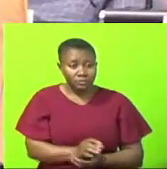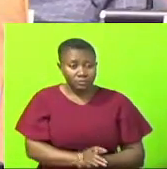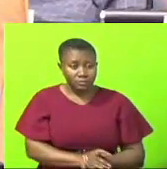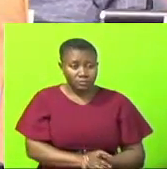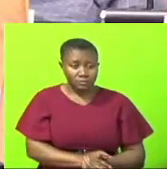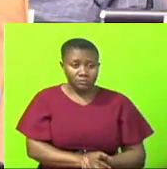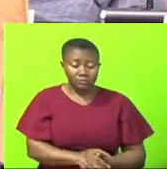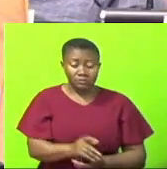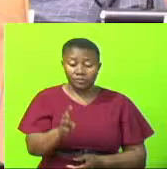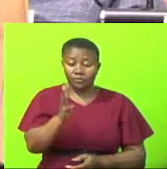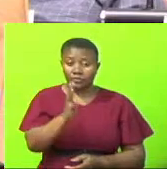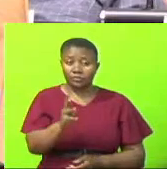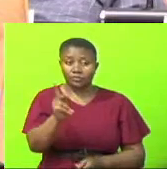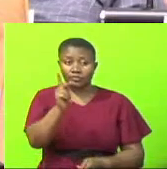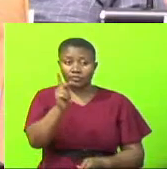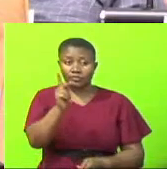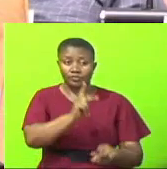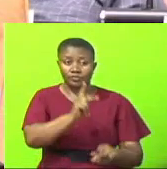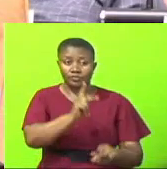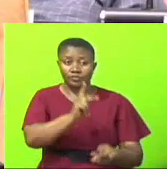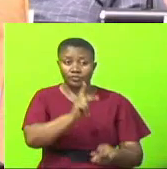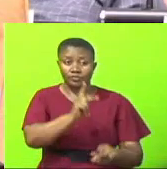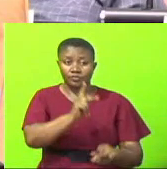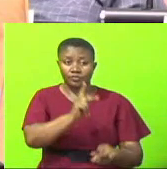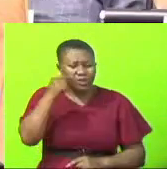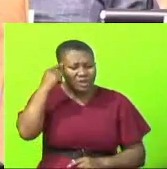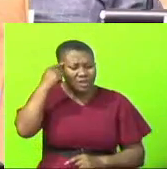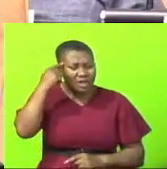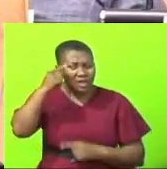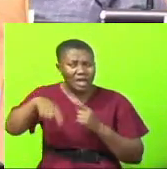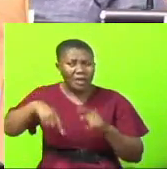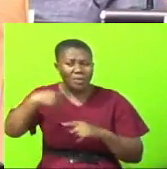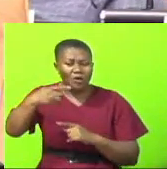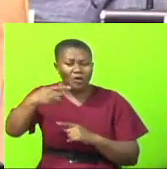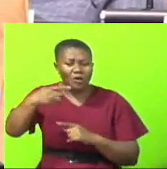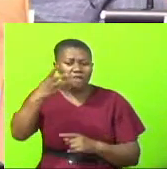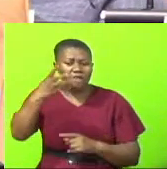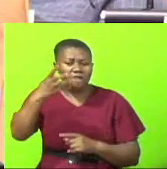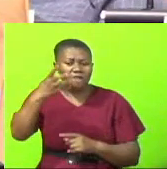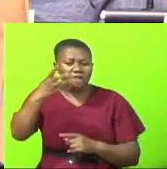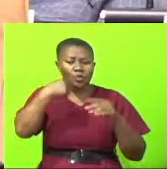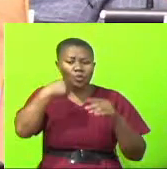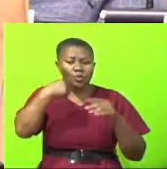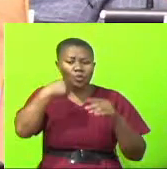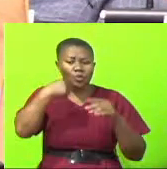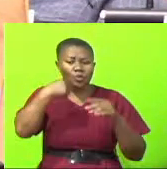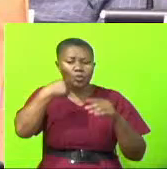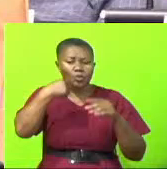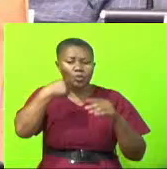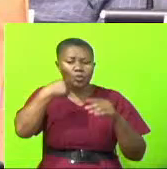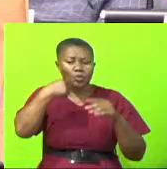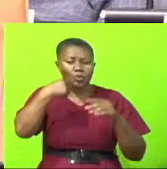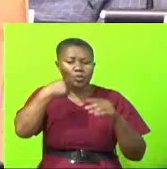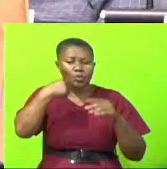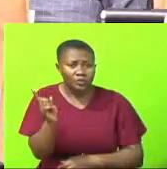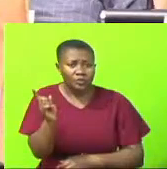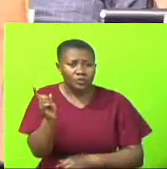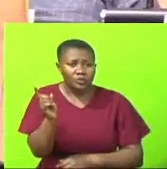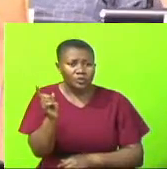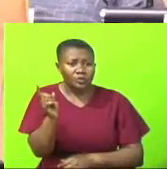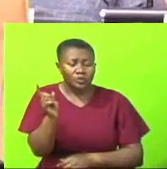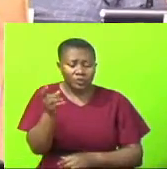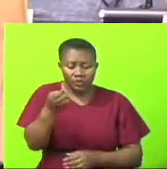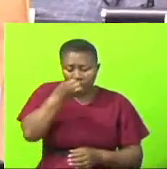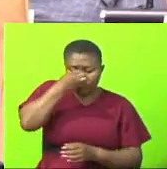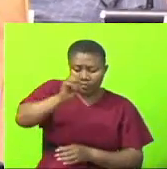four people did not have recourse to those who brought them here and decided on their own initiative to abandon their parties and go